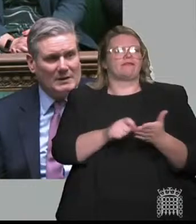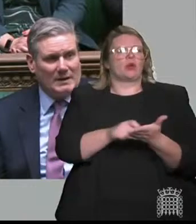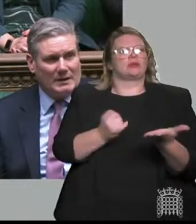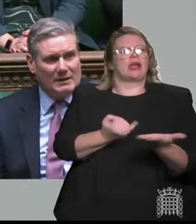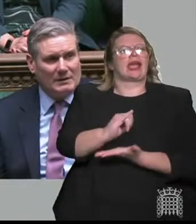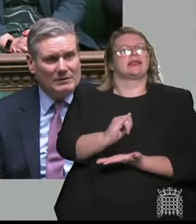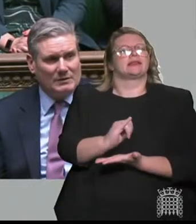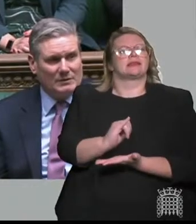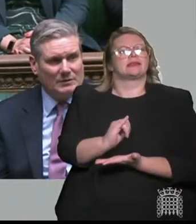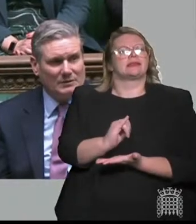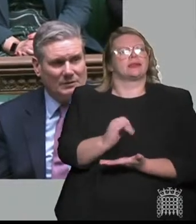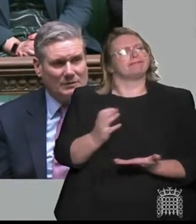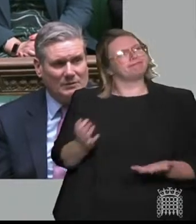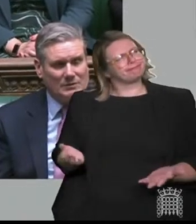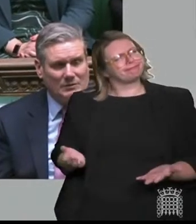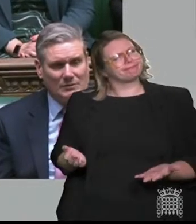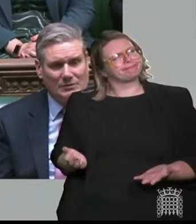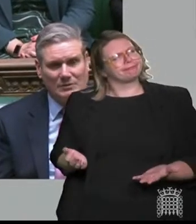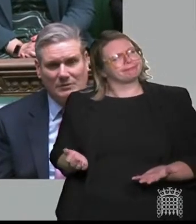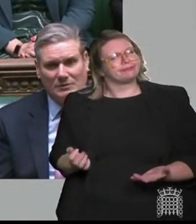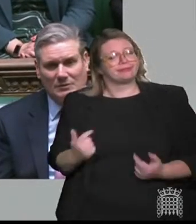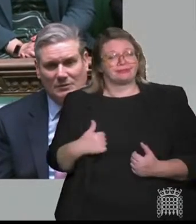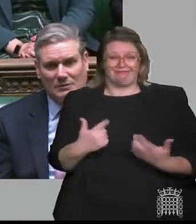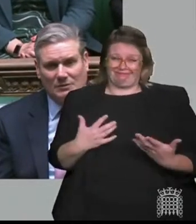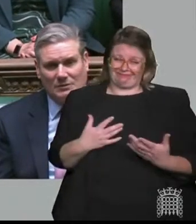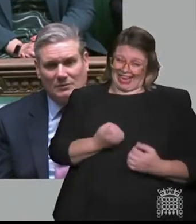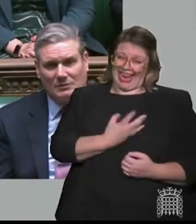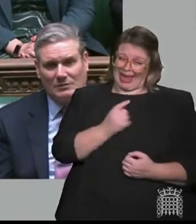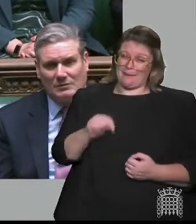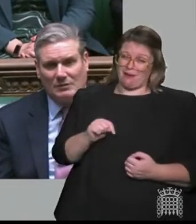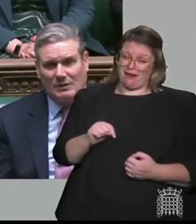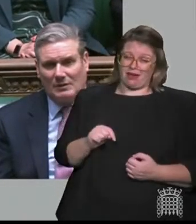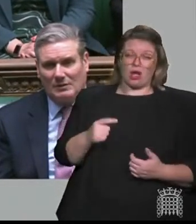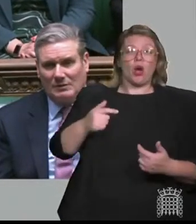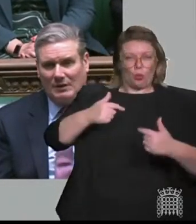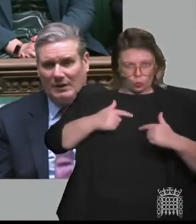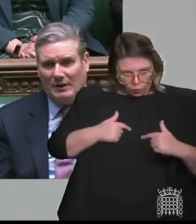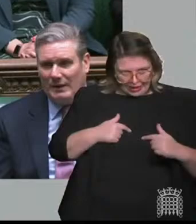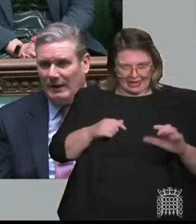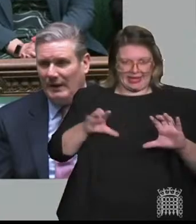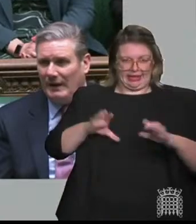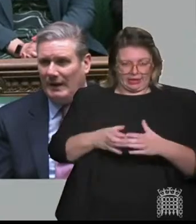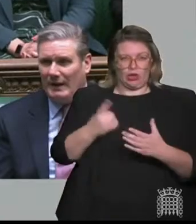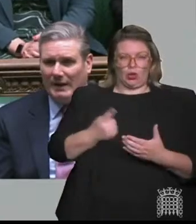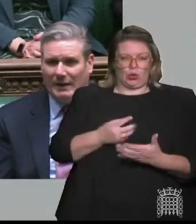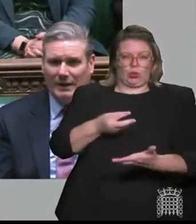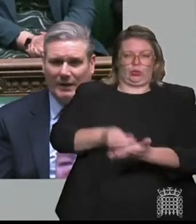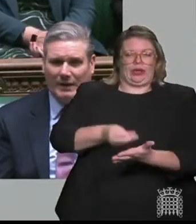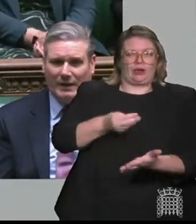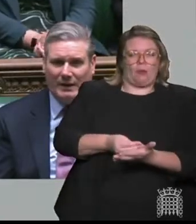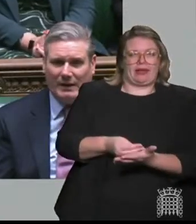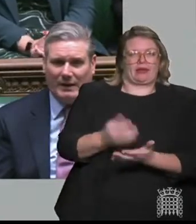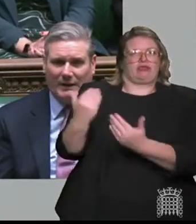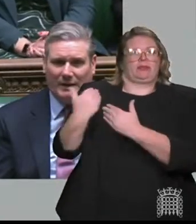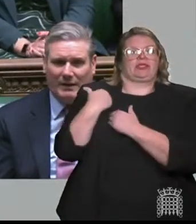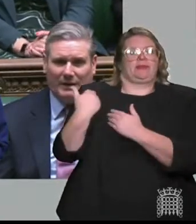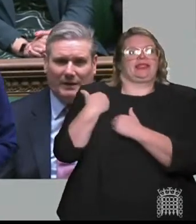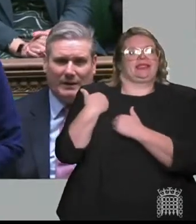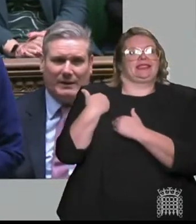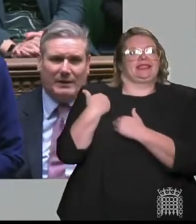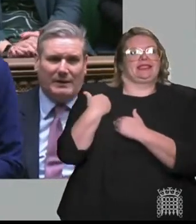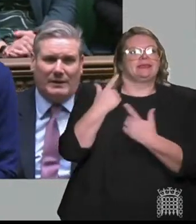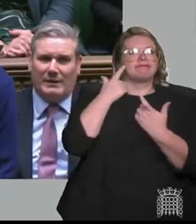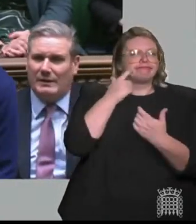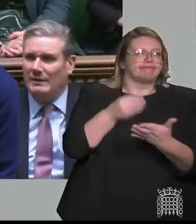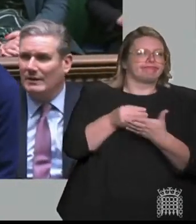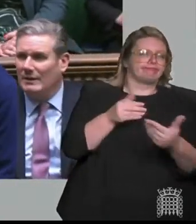it. It is clear that today Labour is the party of economic and fiscal responsibility.